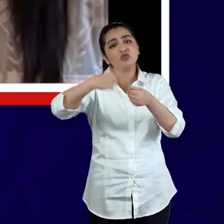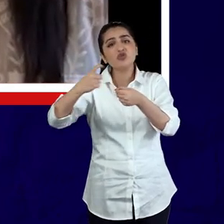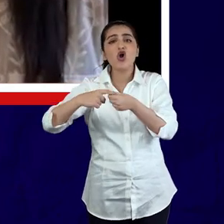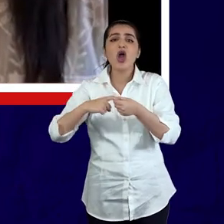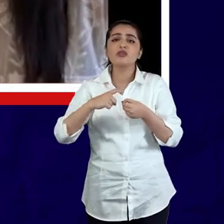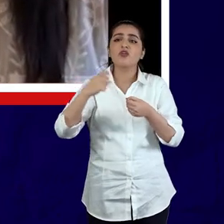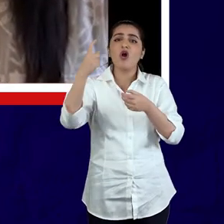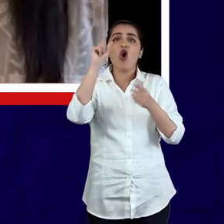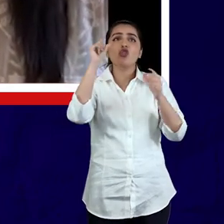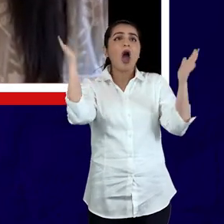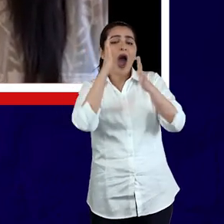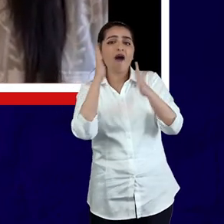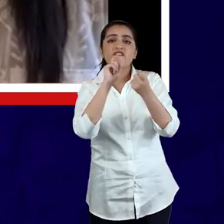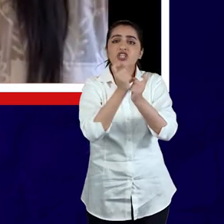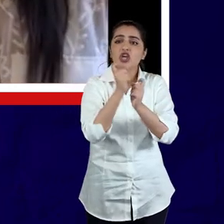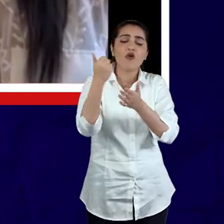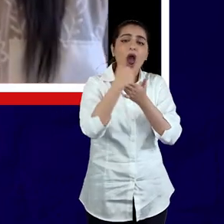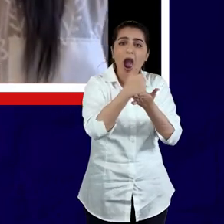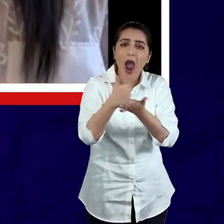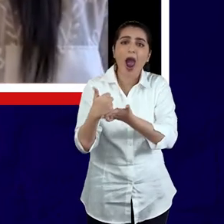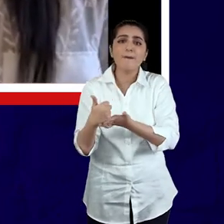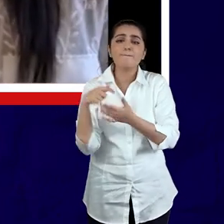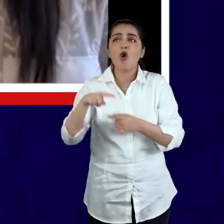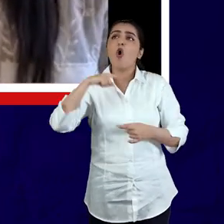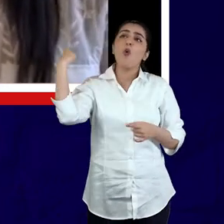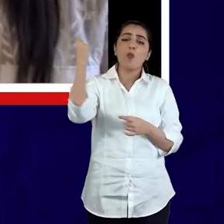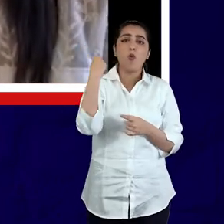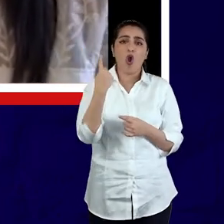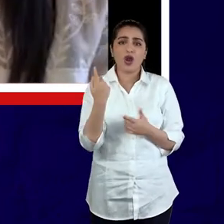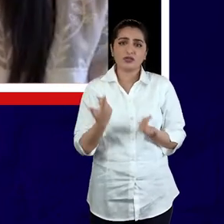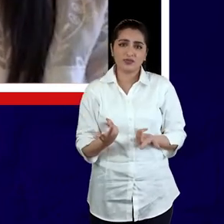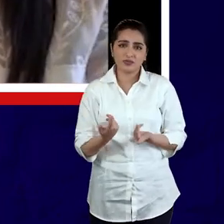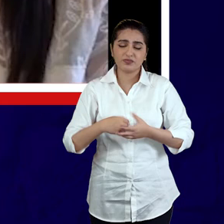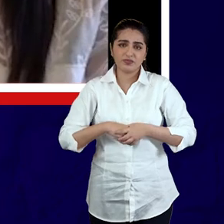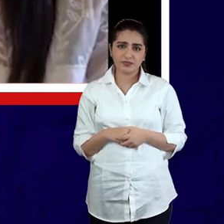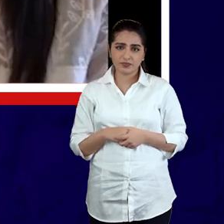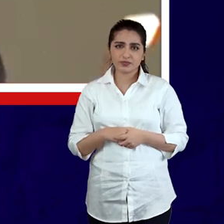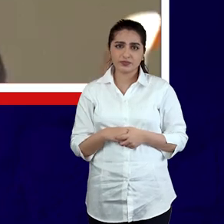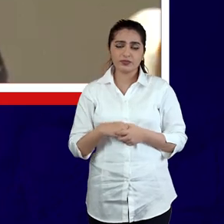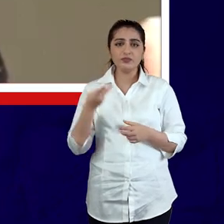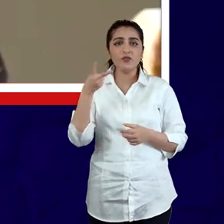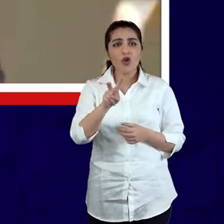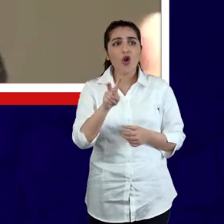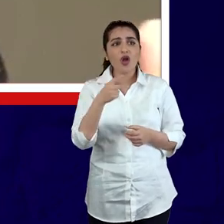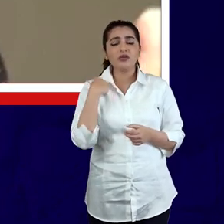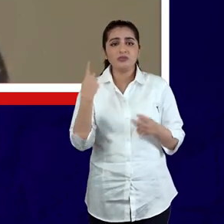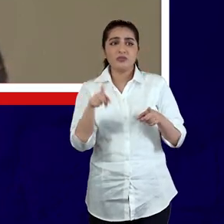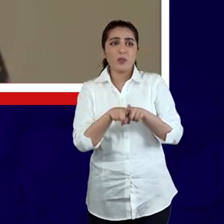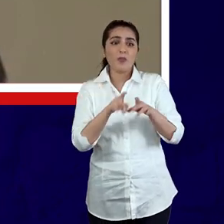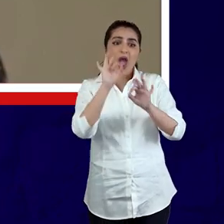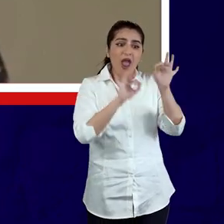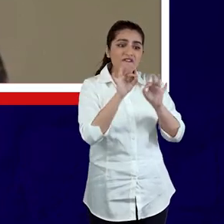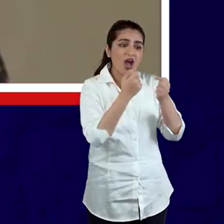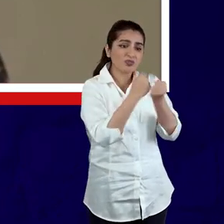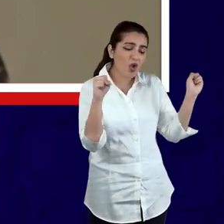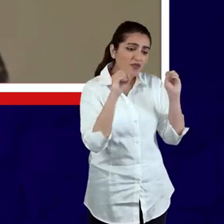whole, the whole climate change, you know, thing that's happening. There are all kinds of things that can be done to provide